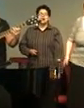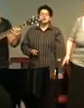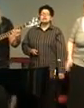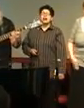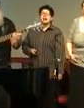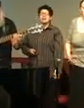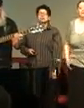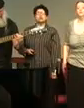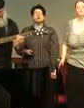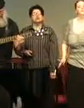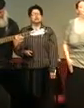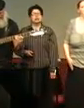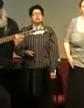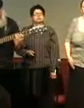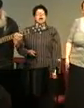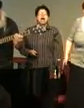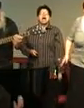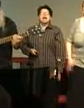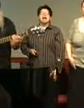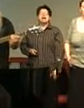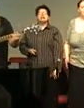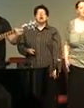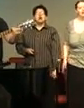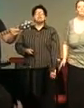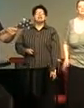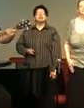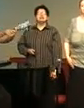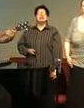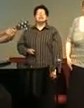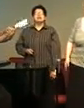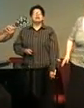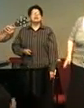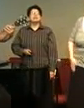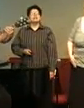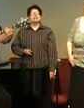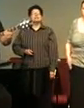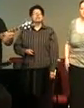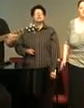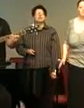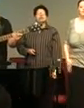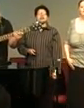his are you and all